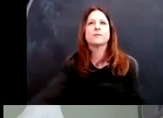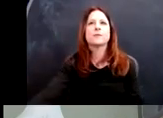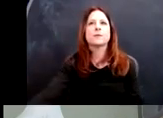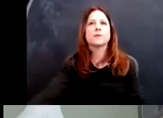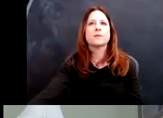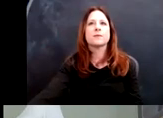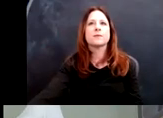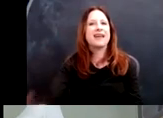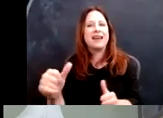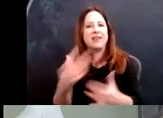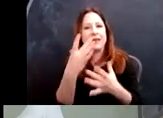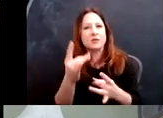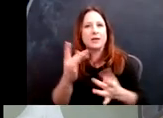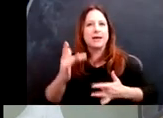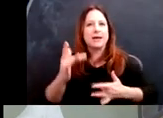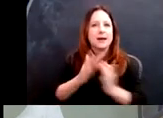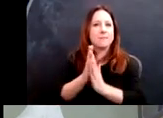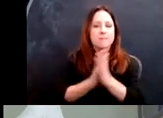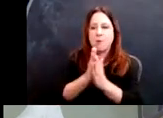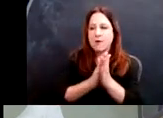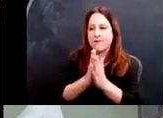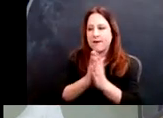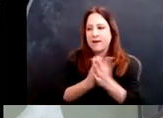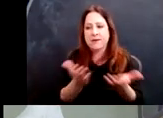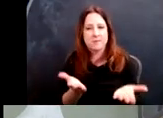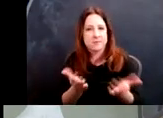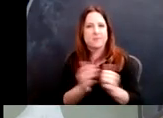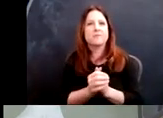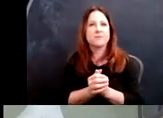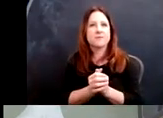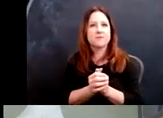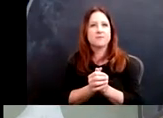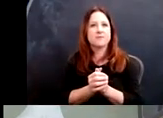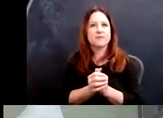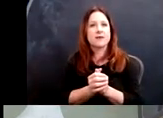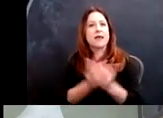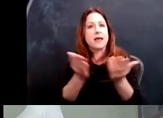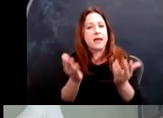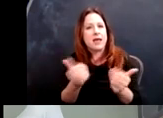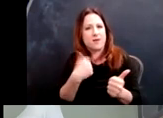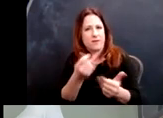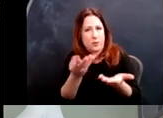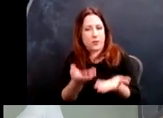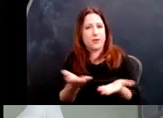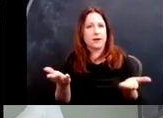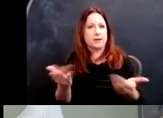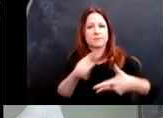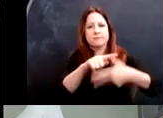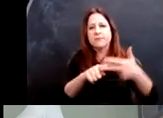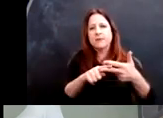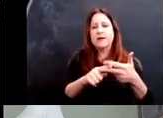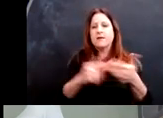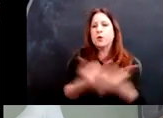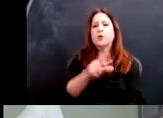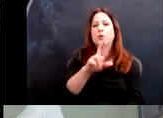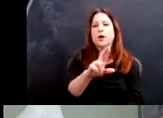exciting, motivating, or helpful. And here we have a couple of those. So in Massachusetts, there's new recovery coaches